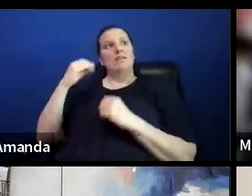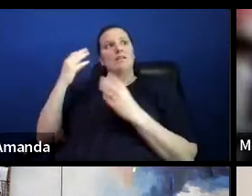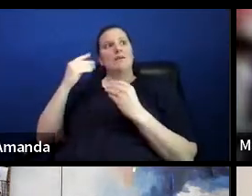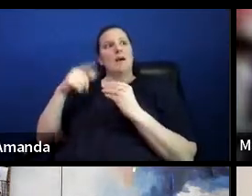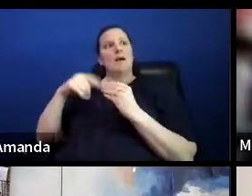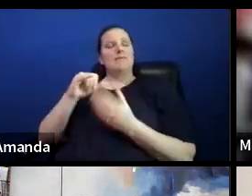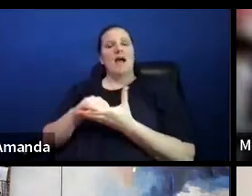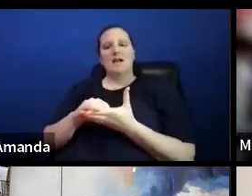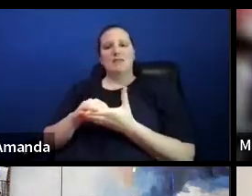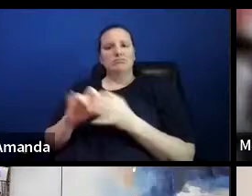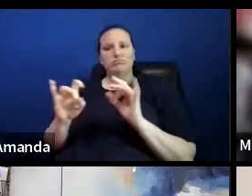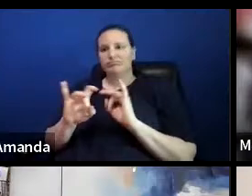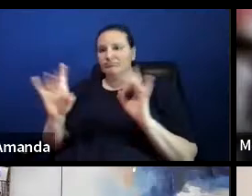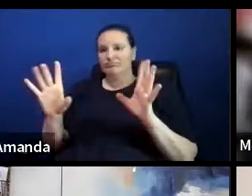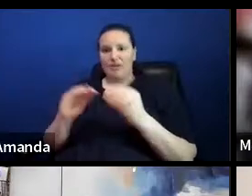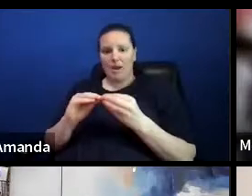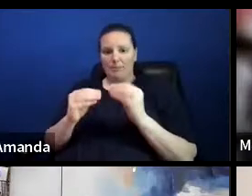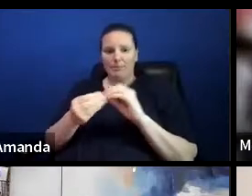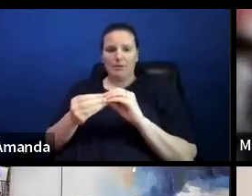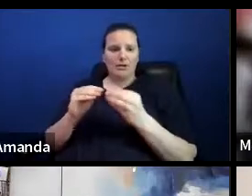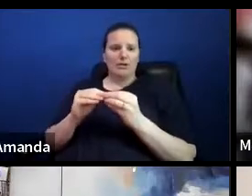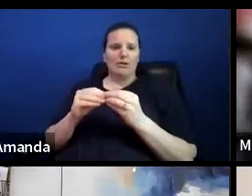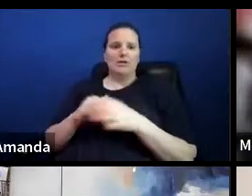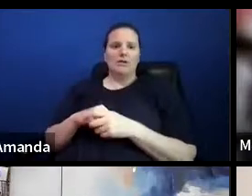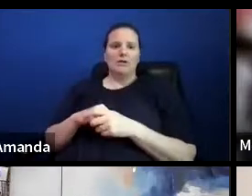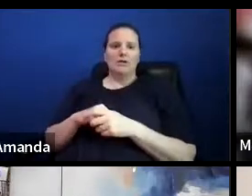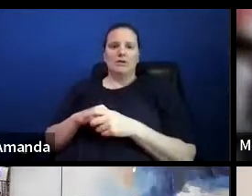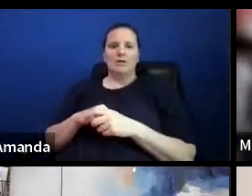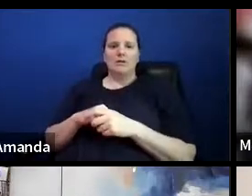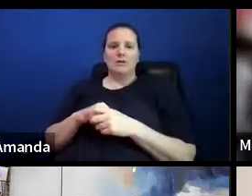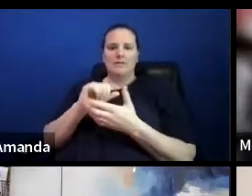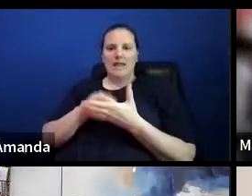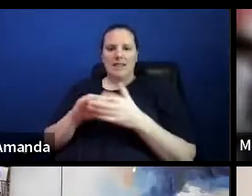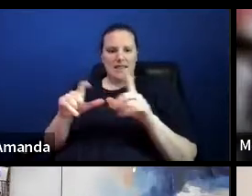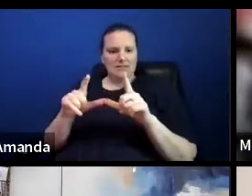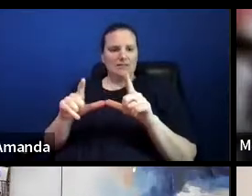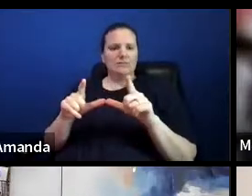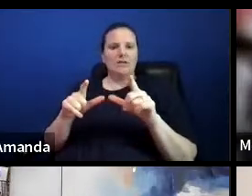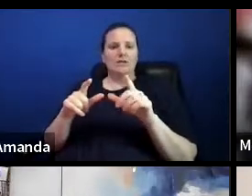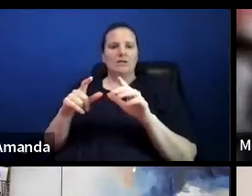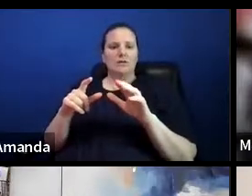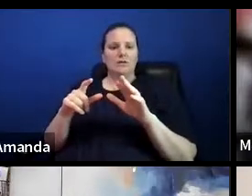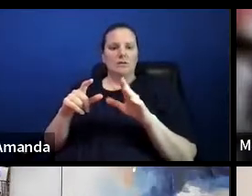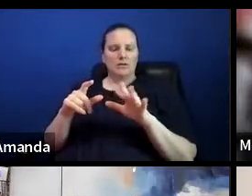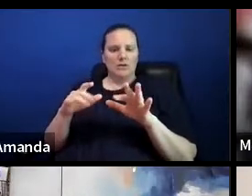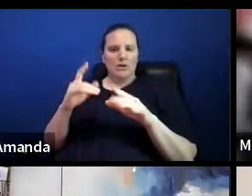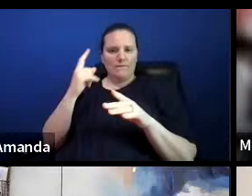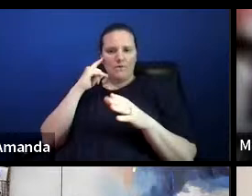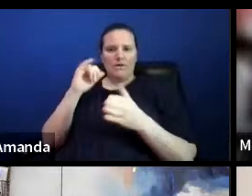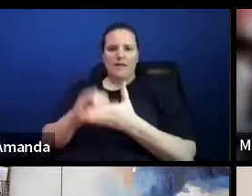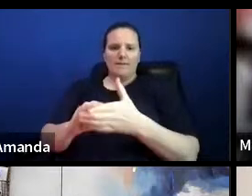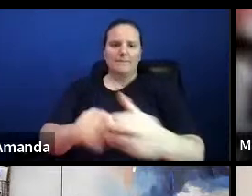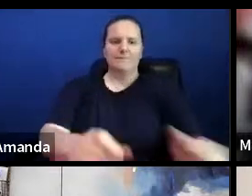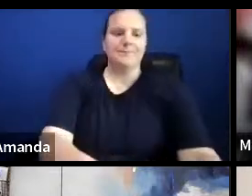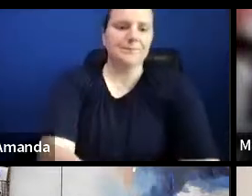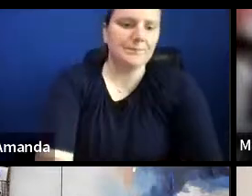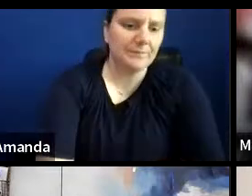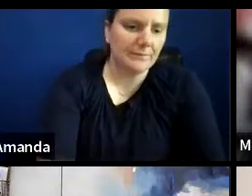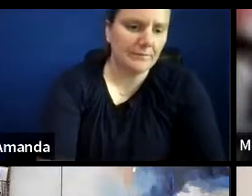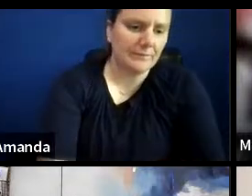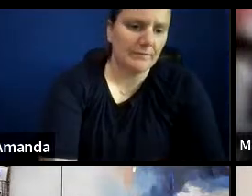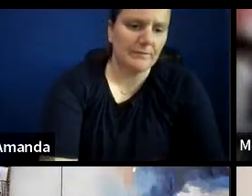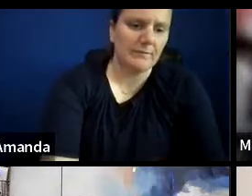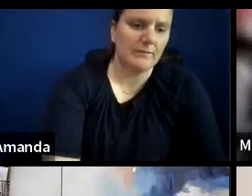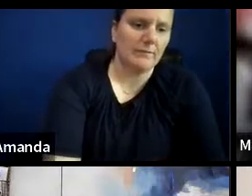number. And we're talking about doing license plate reading in order to send tolls. And so I can imagine that would